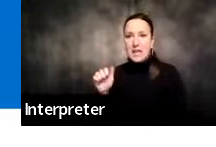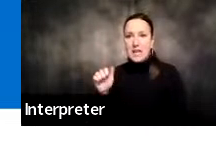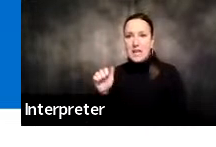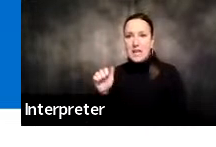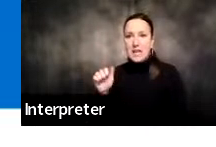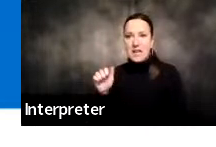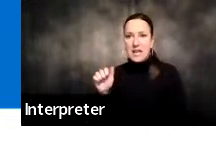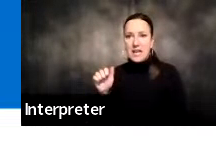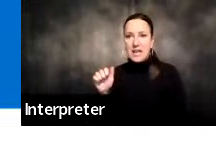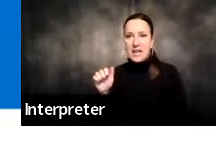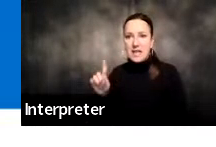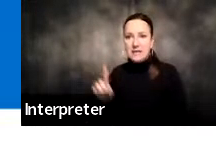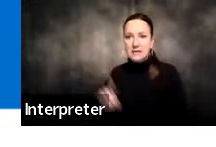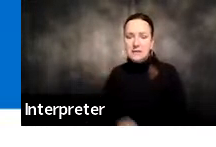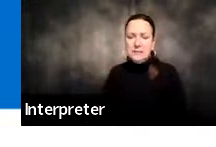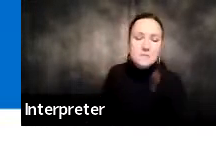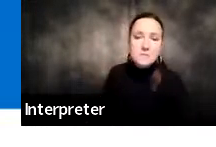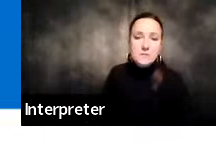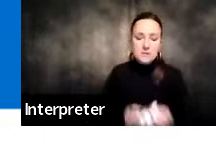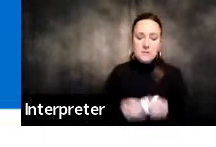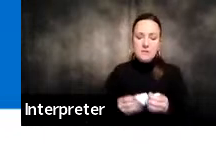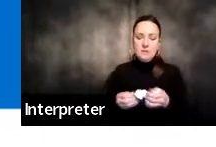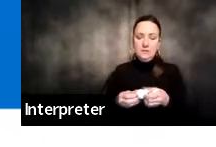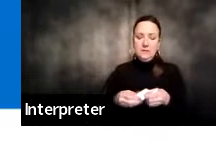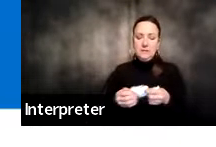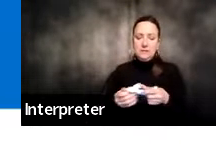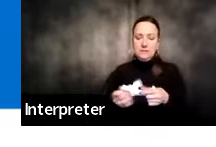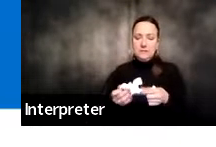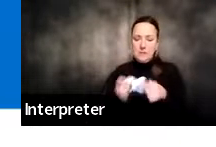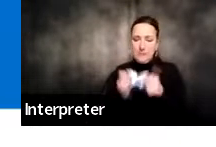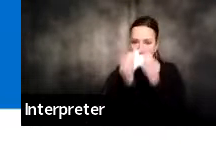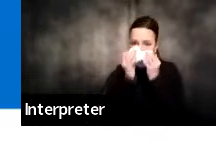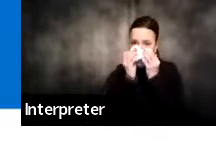Okay, Commissioner Henderson, you have a question?